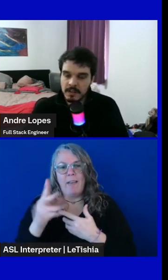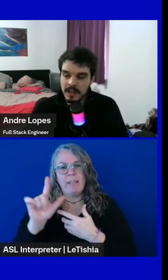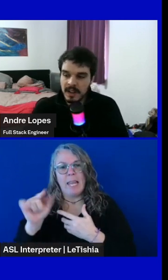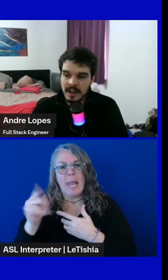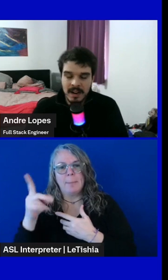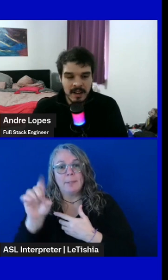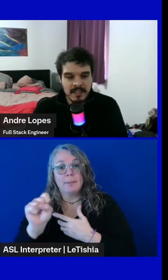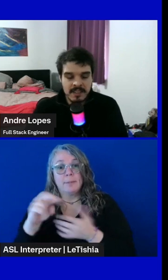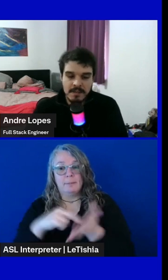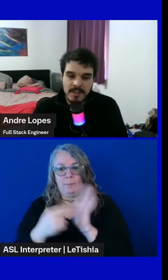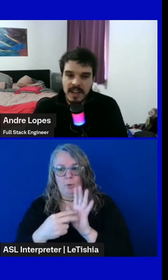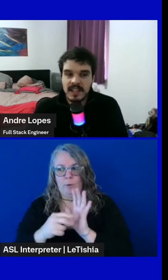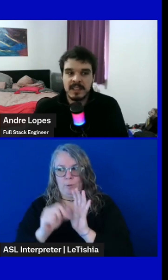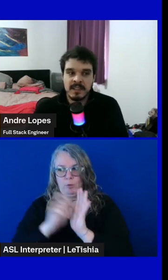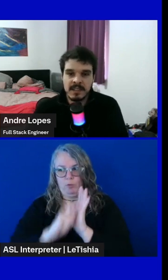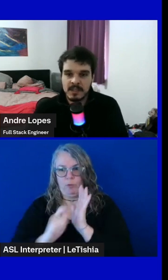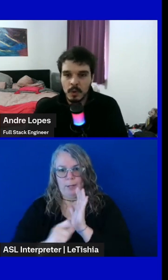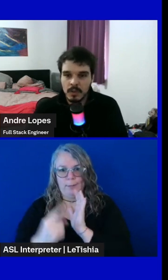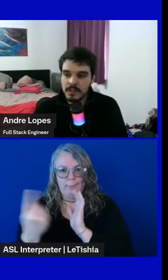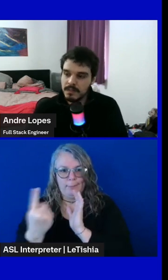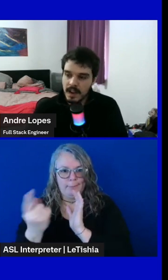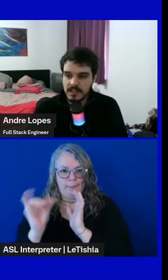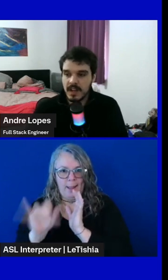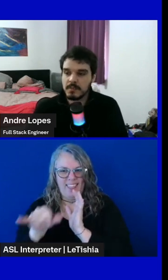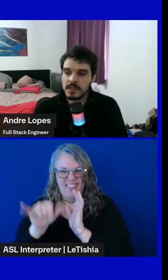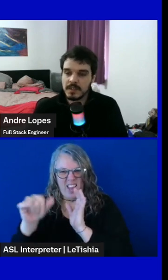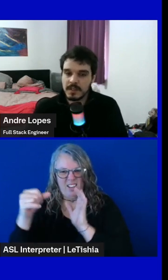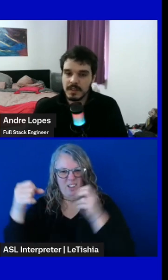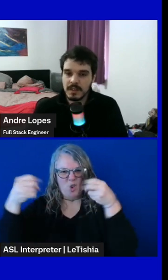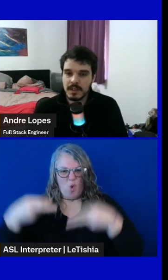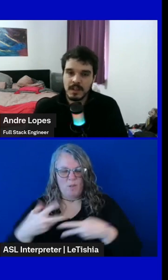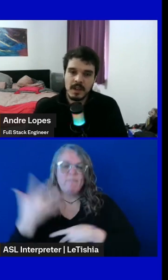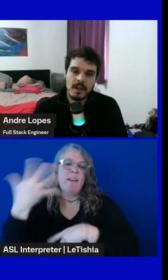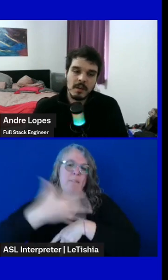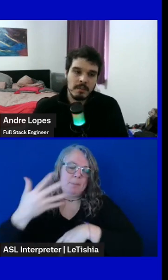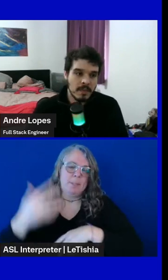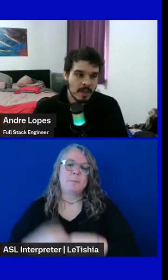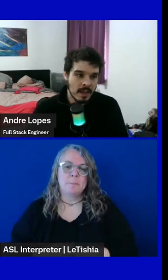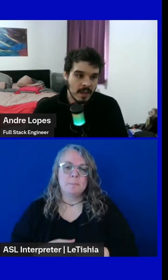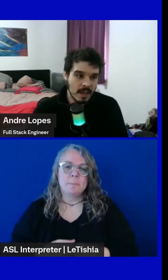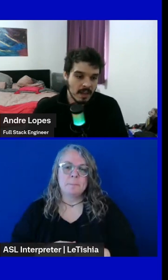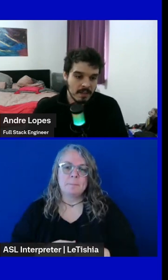write something like this code 5 times.